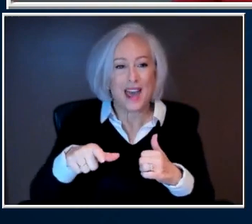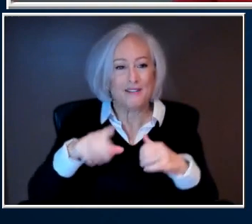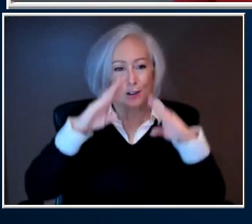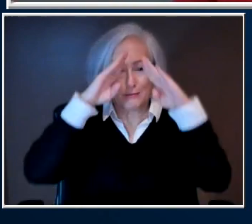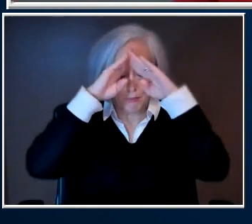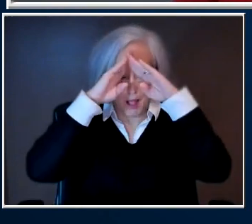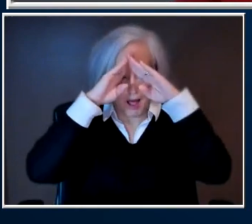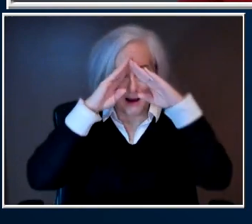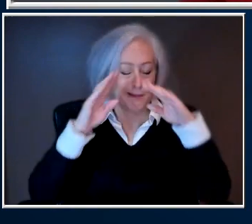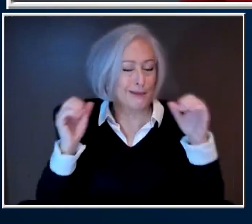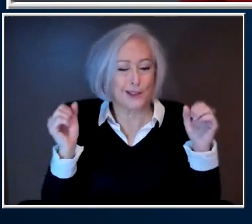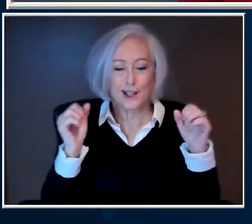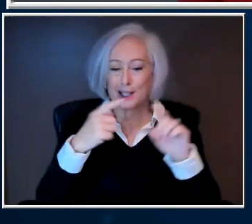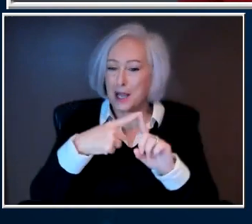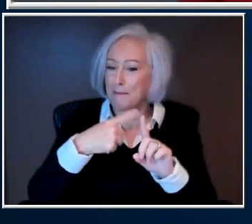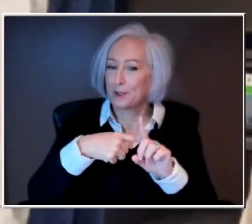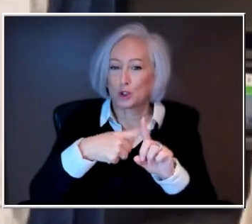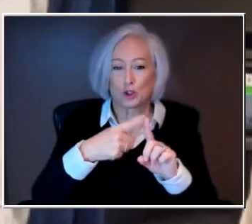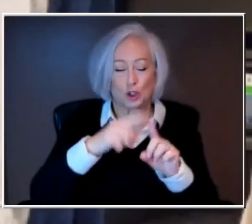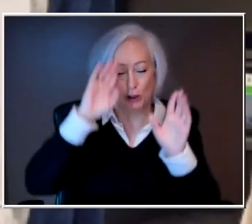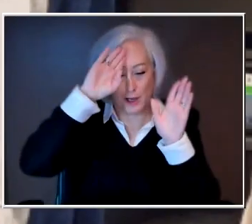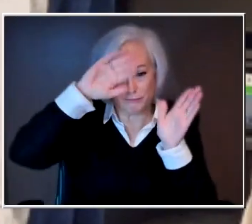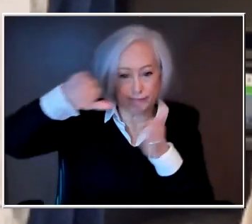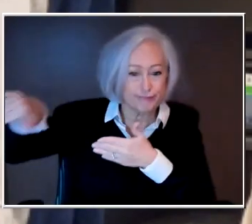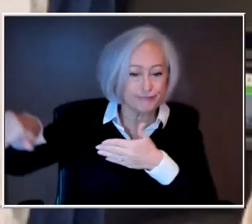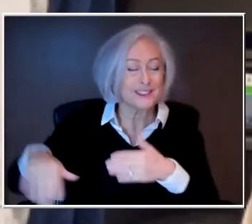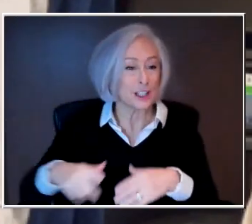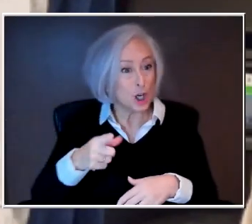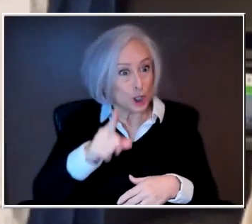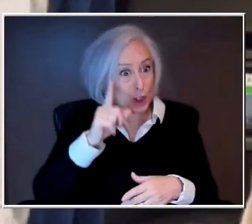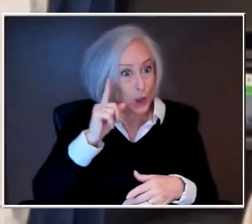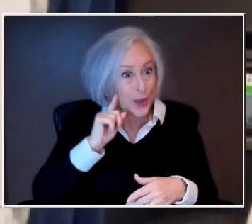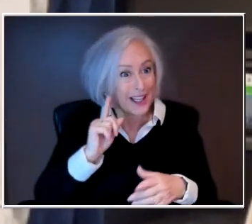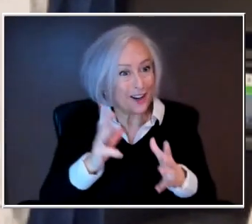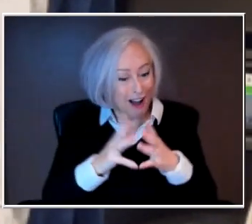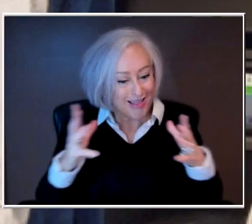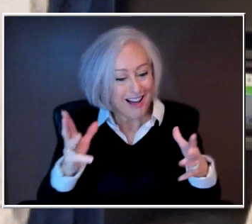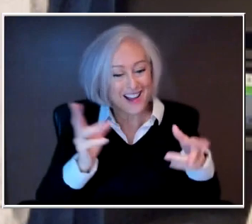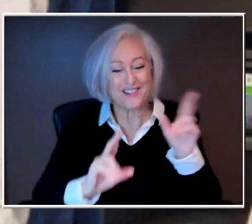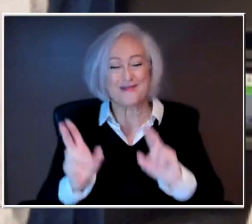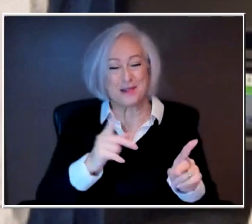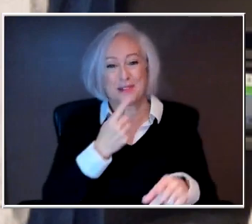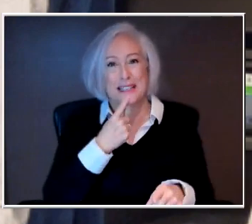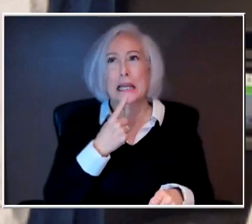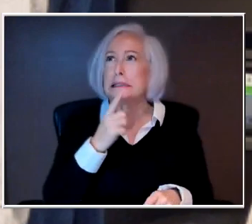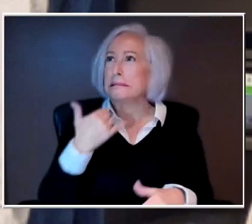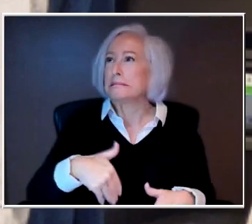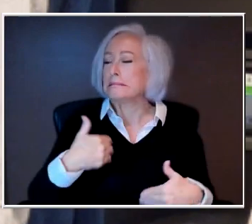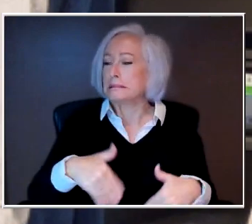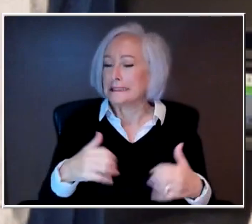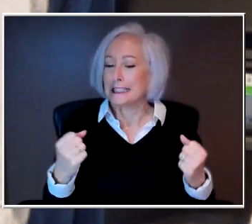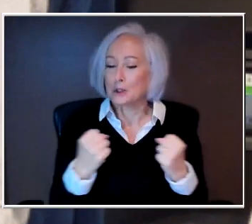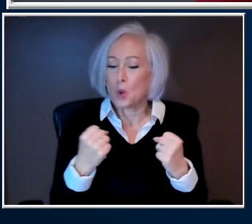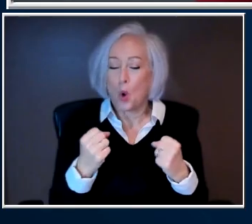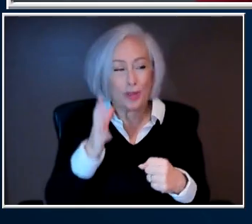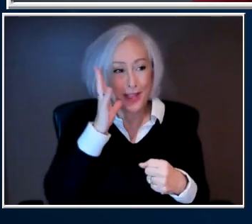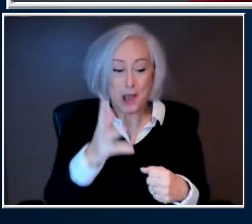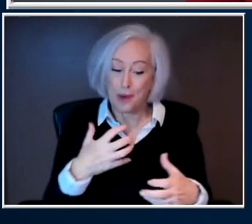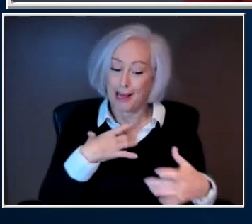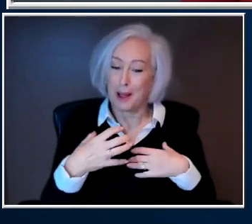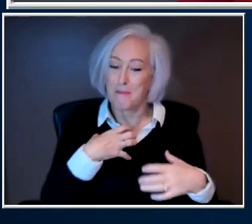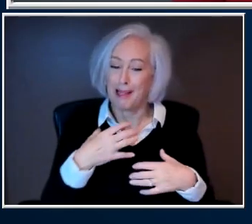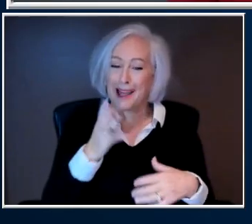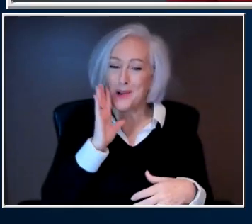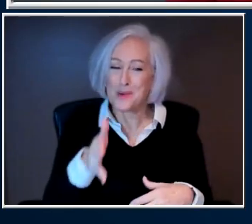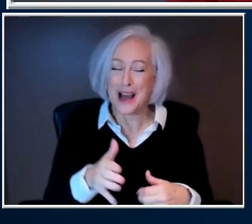right? Yeah, well, I promise you're going to hear a lot of guys say it's really cold. Yeah, Okay. they will complain about it. There's no doubt. Okay. But